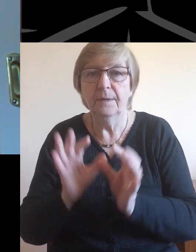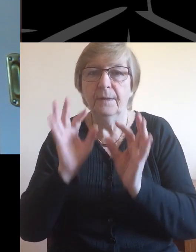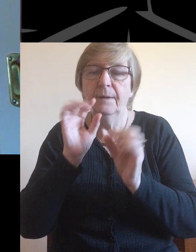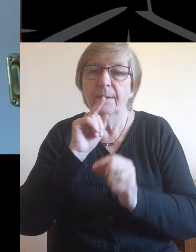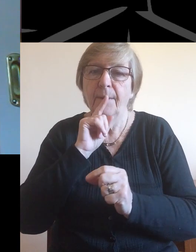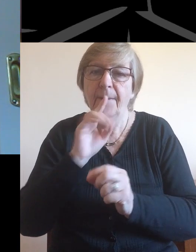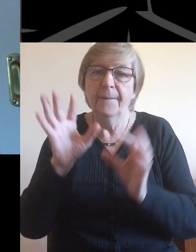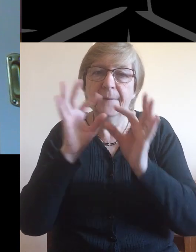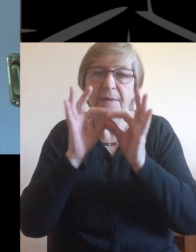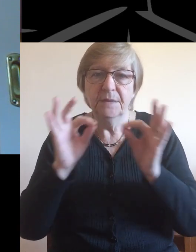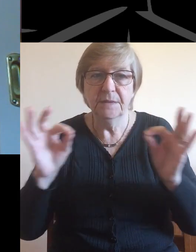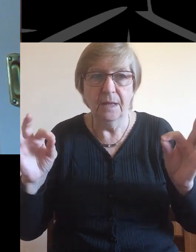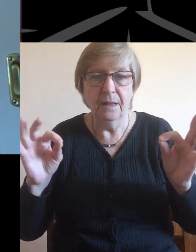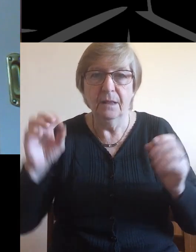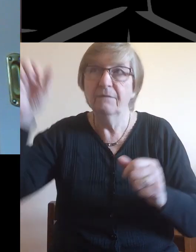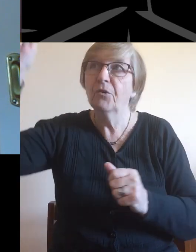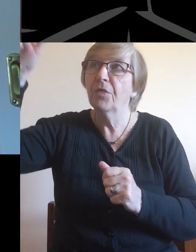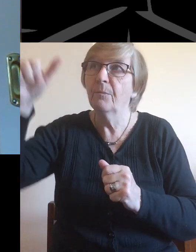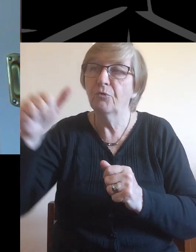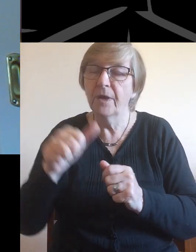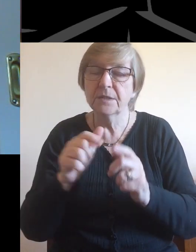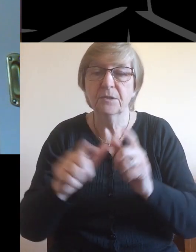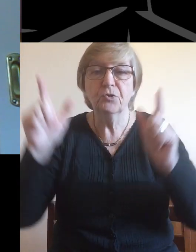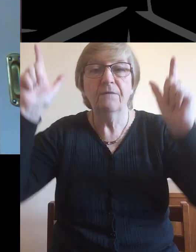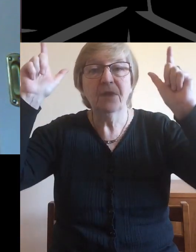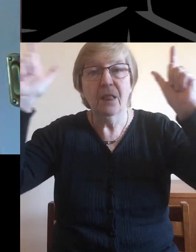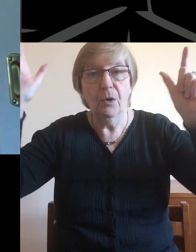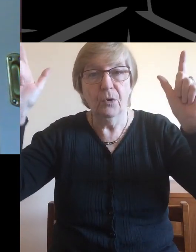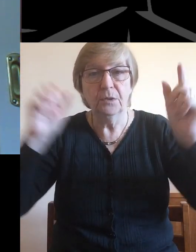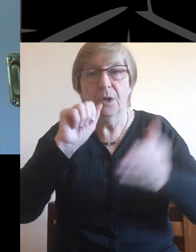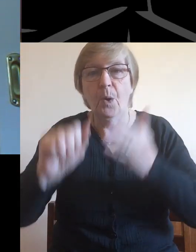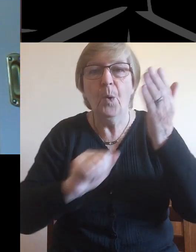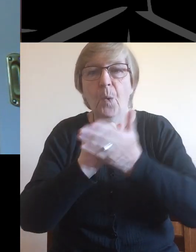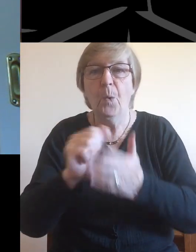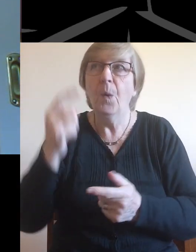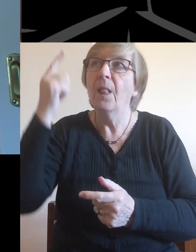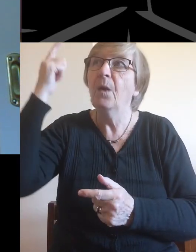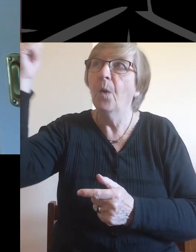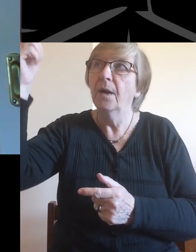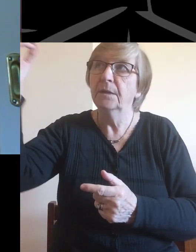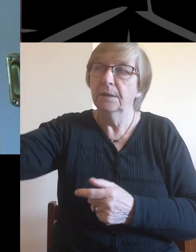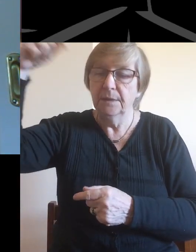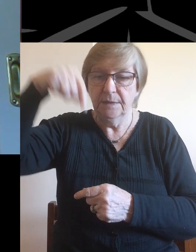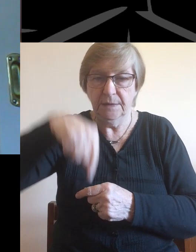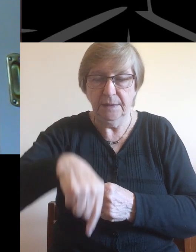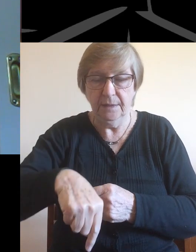Be still, for the presence of the Lord, the Holy One, is here.